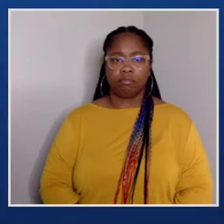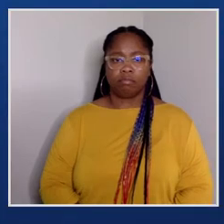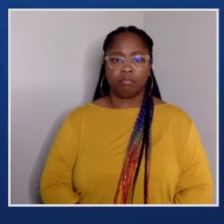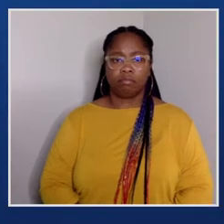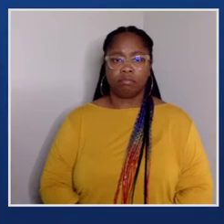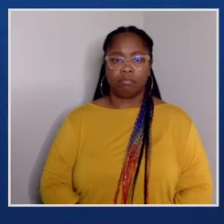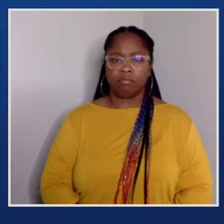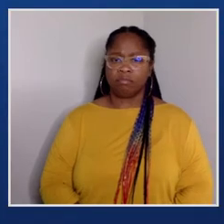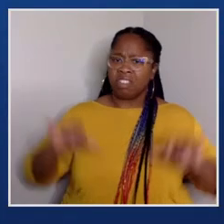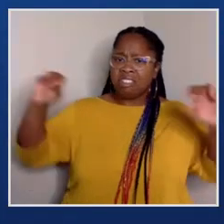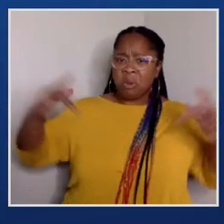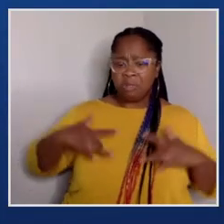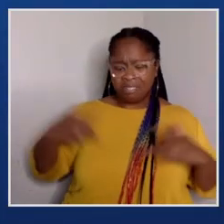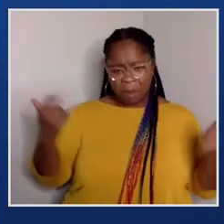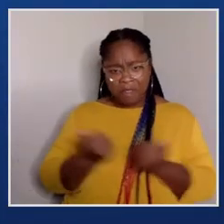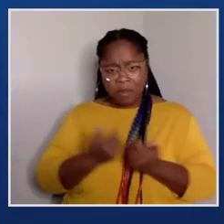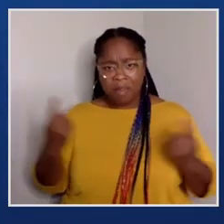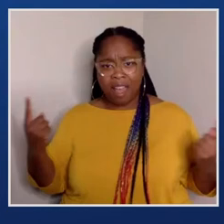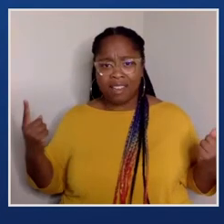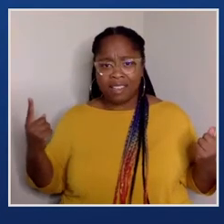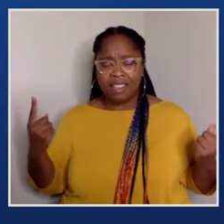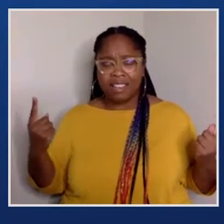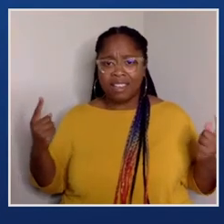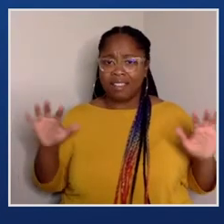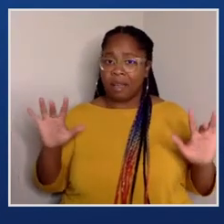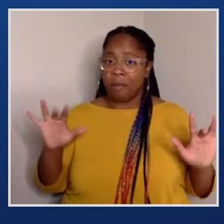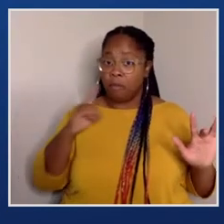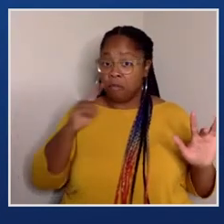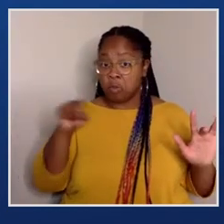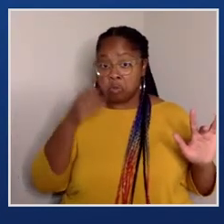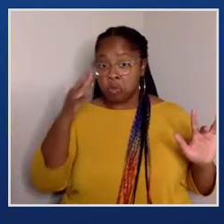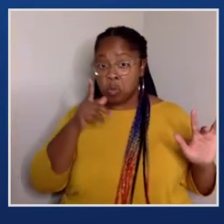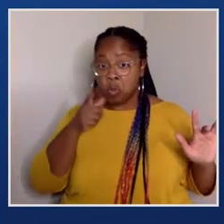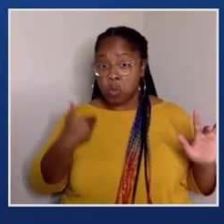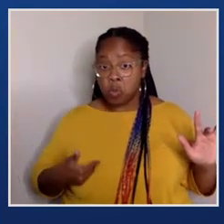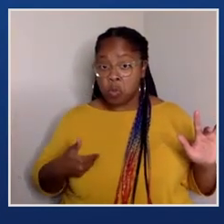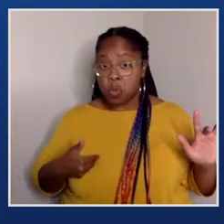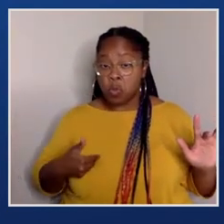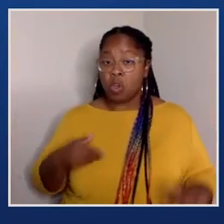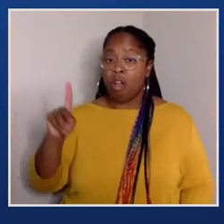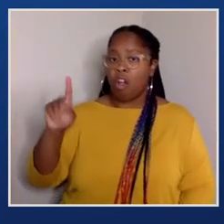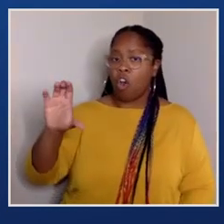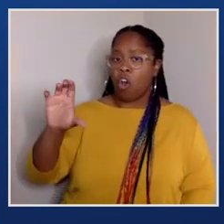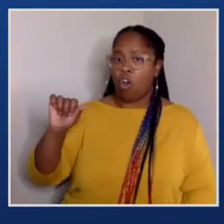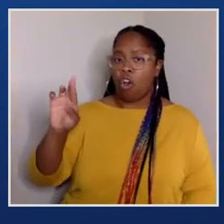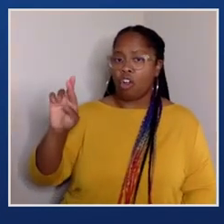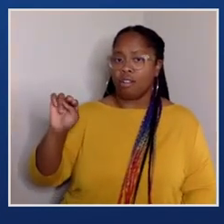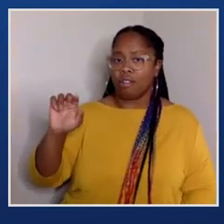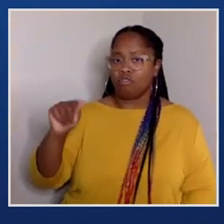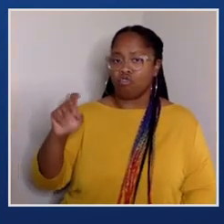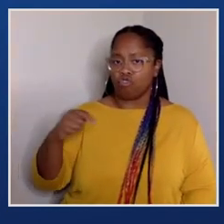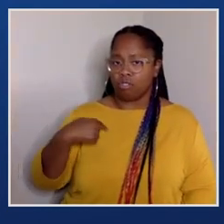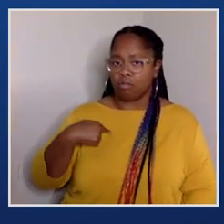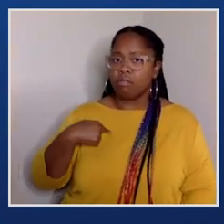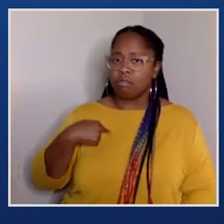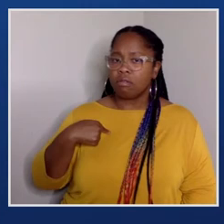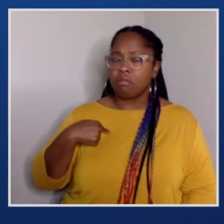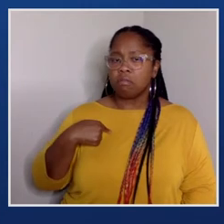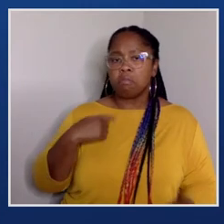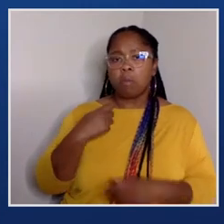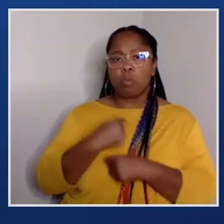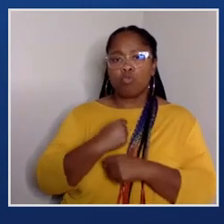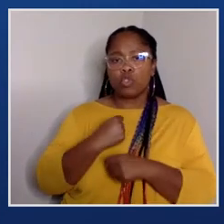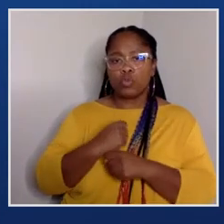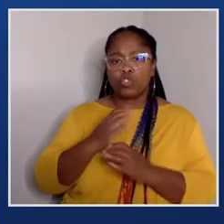Yo, what's up, everybody? For the people who don't know me, my name is Carnage. I'm a producer,